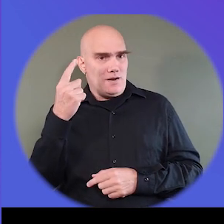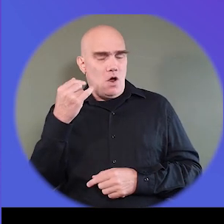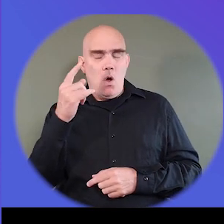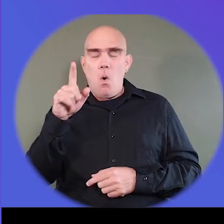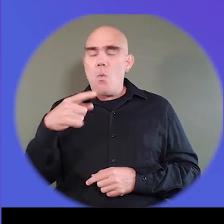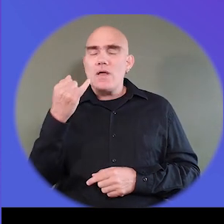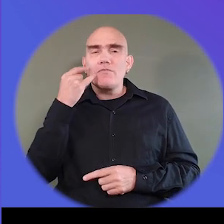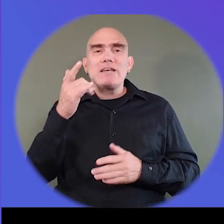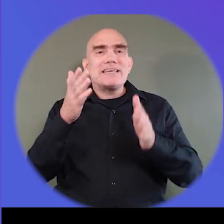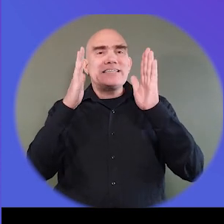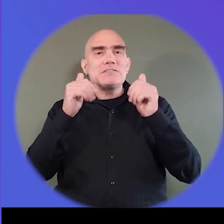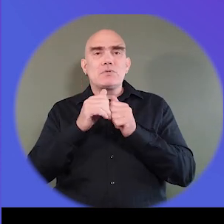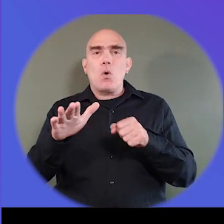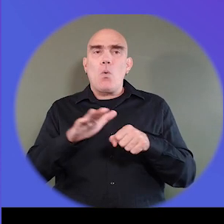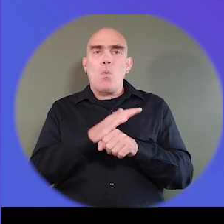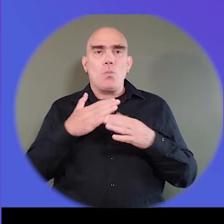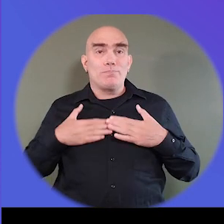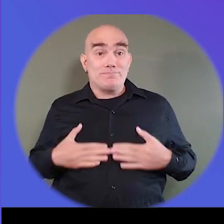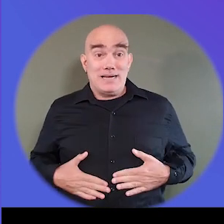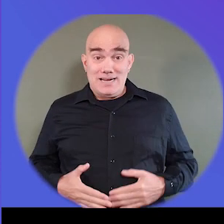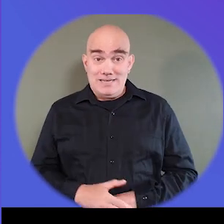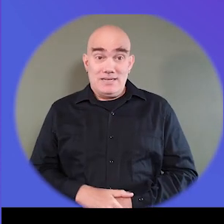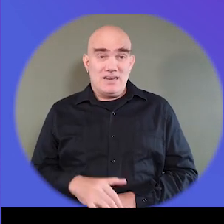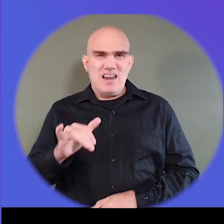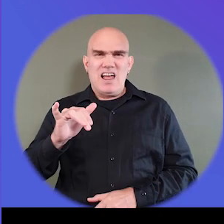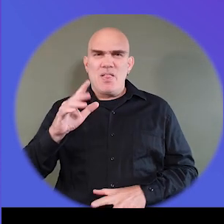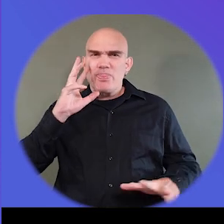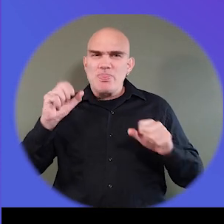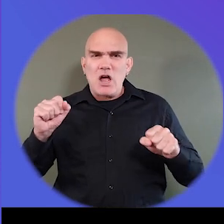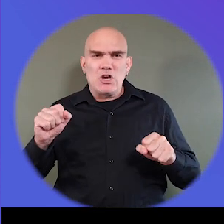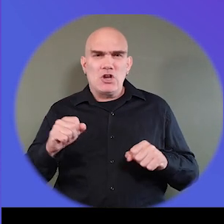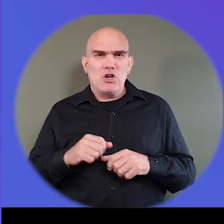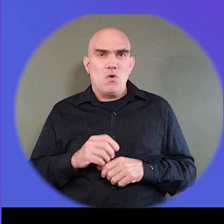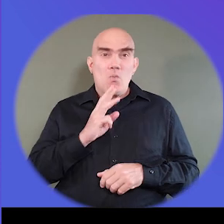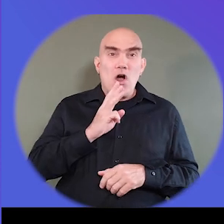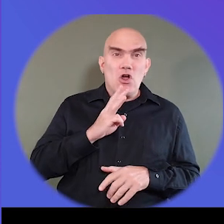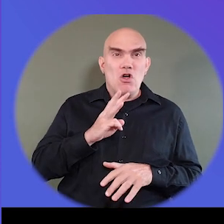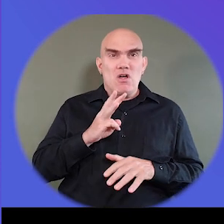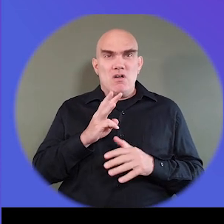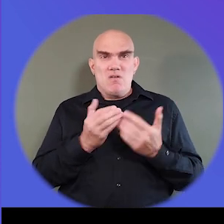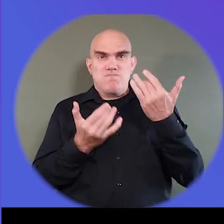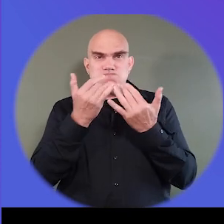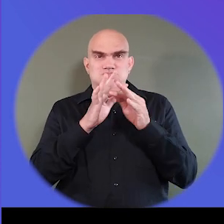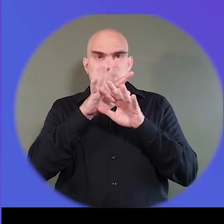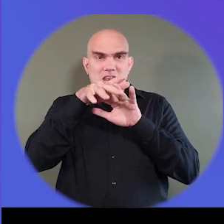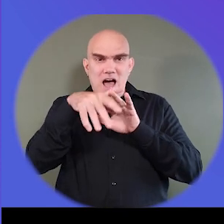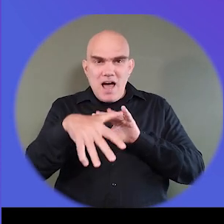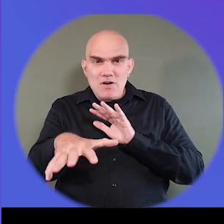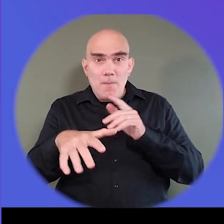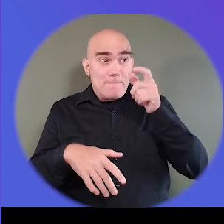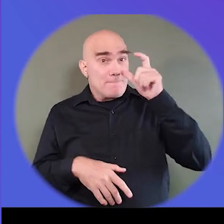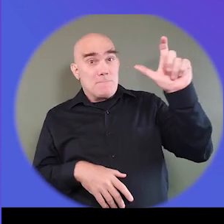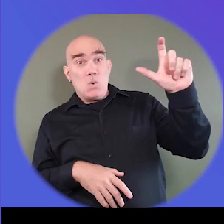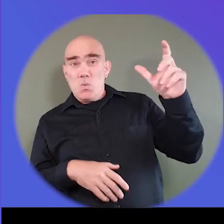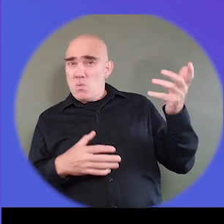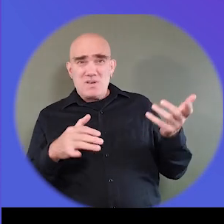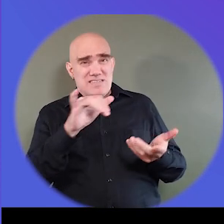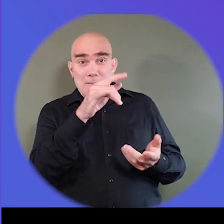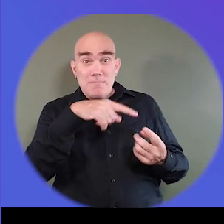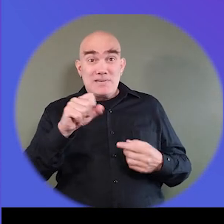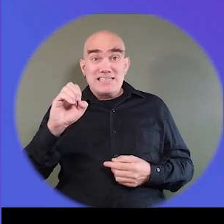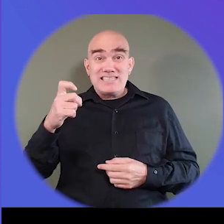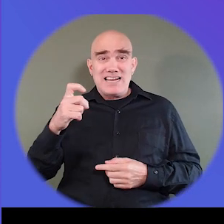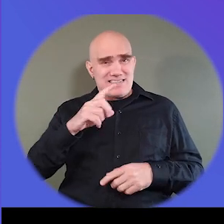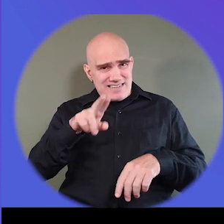only if you listen with your whole body. Like thunder, water, lava, and the moon, sex is